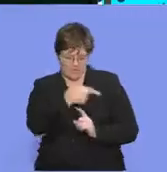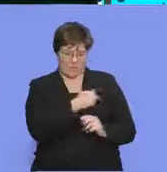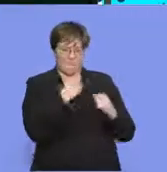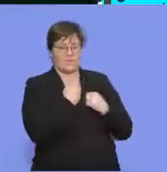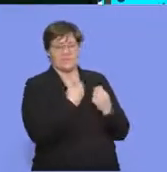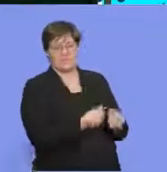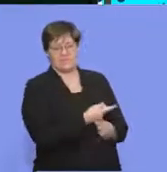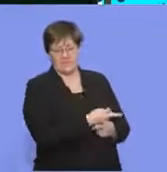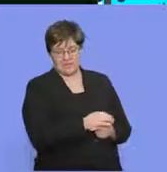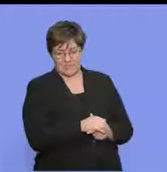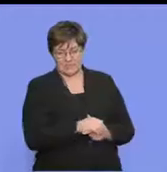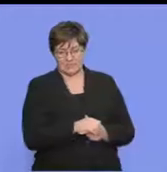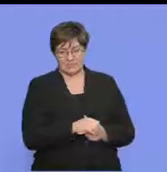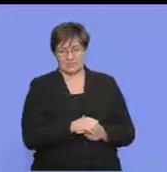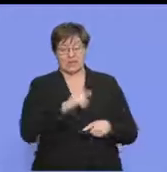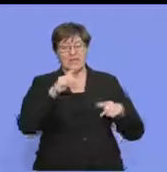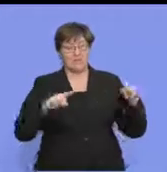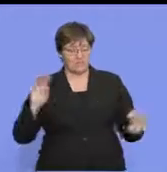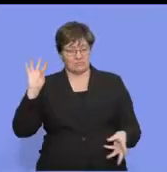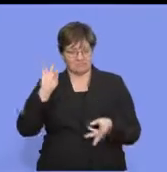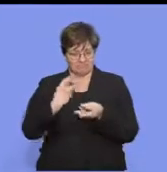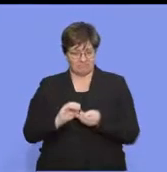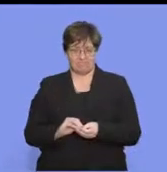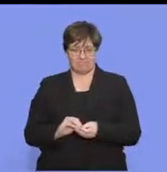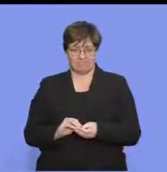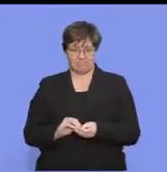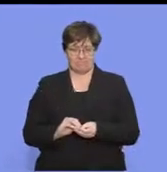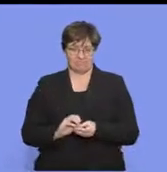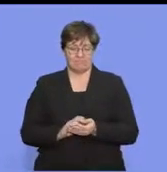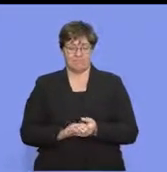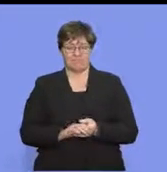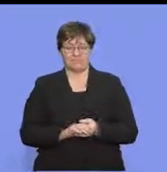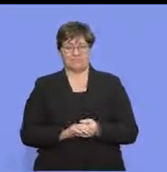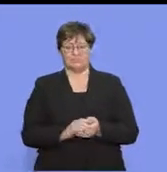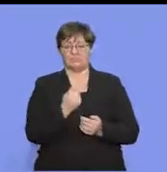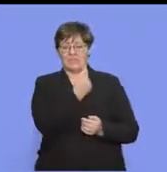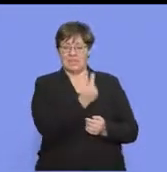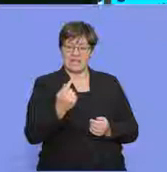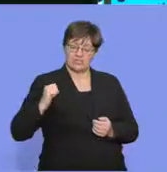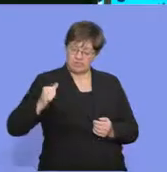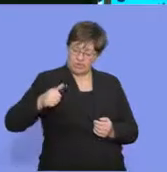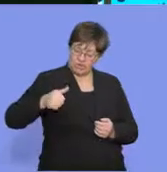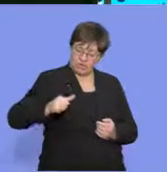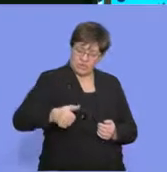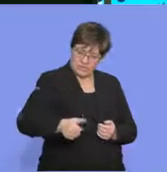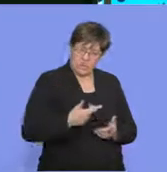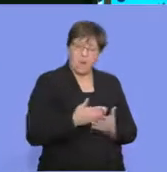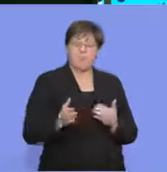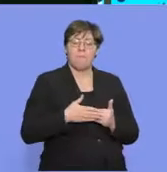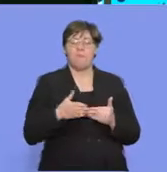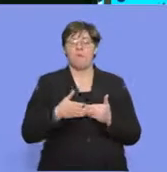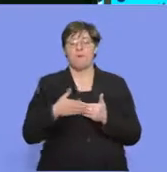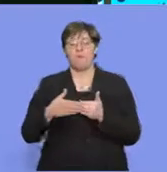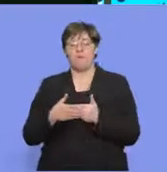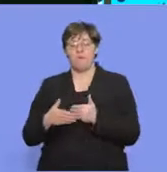parents, and these differences then accumulate. Okay, so as each generation goes on, because there are more